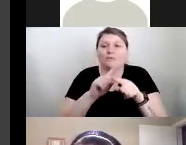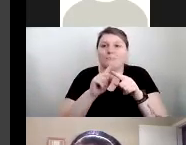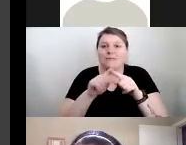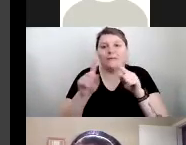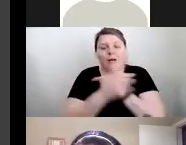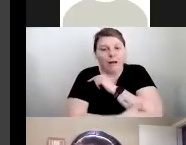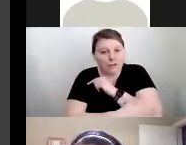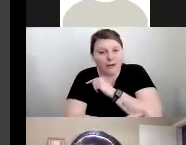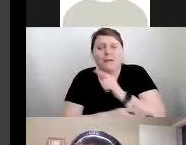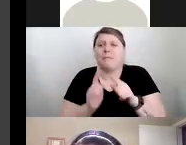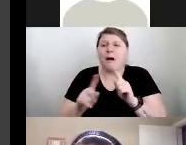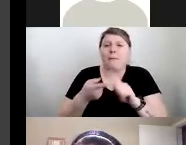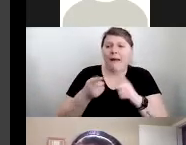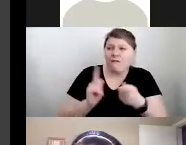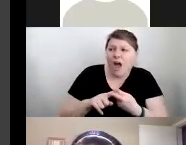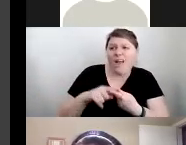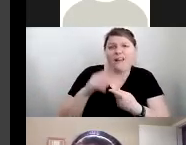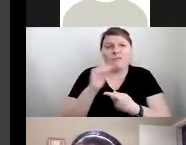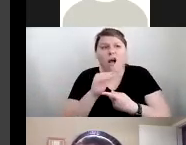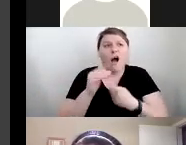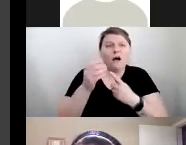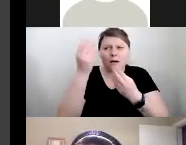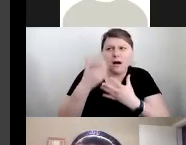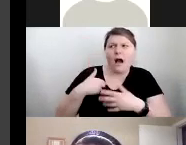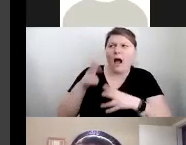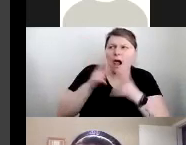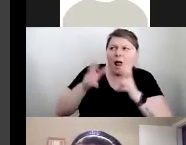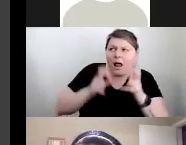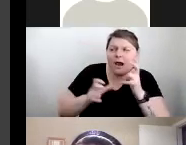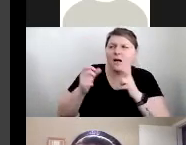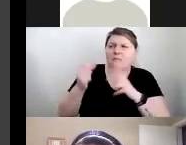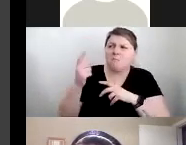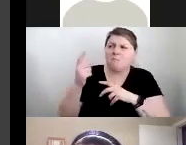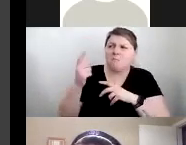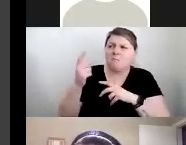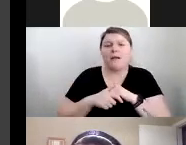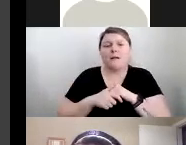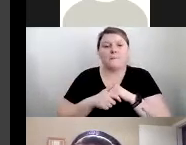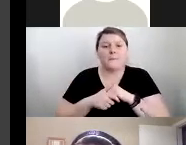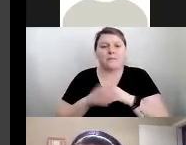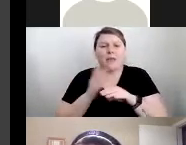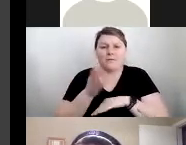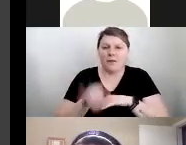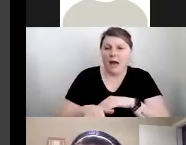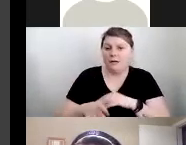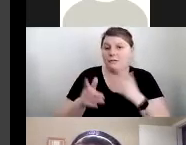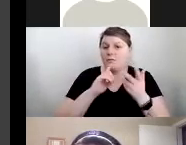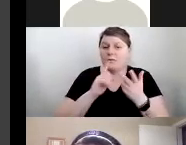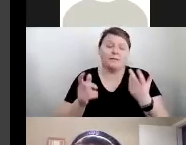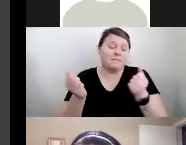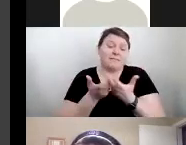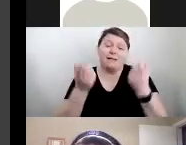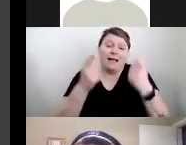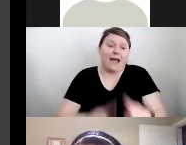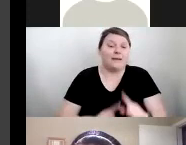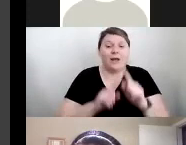one of my friends told me about it, and I listened. And after that, I guess it's all history. I ended up in Kenya